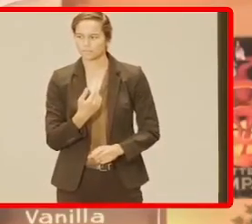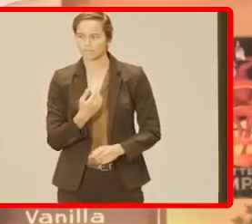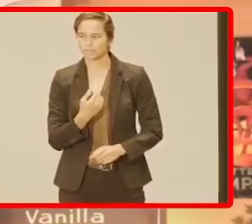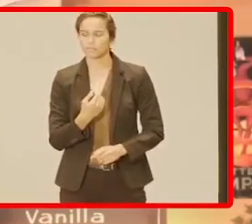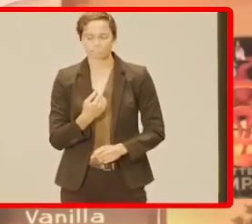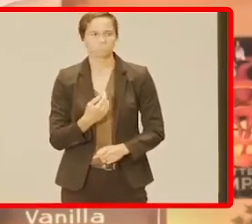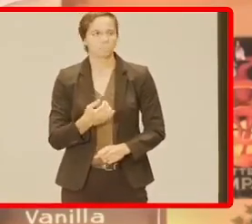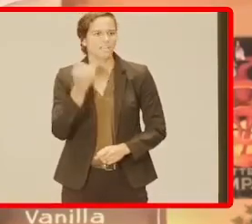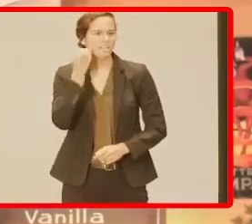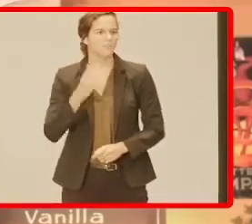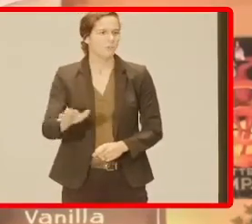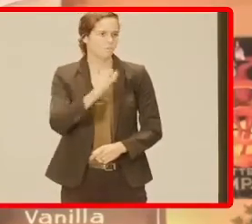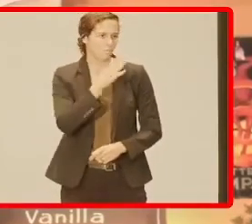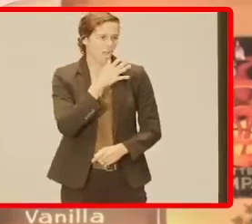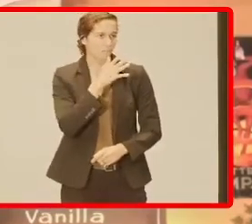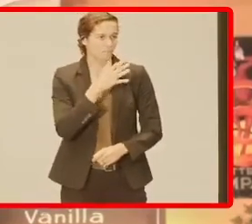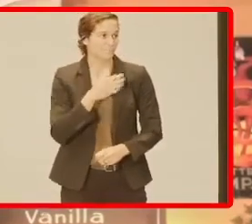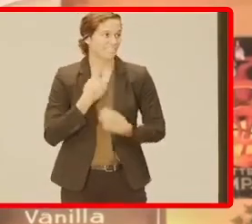All moms.